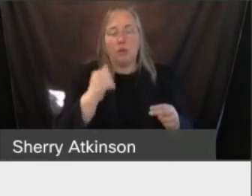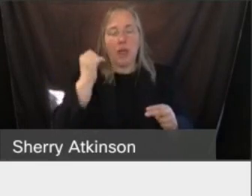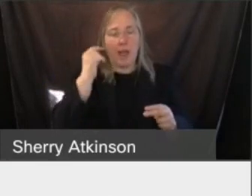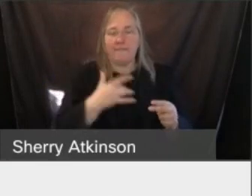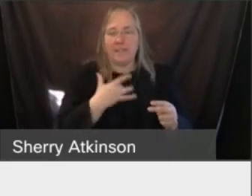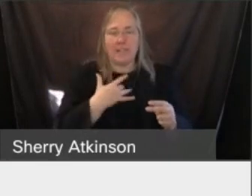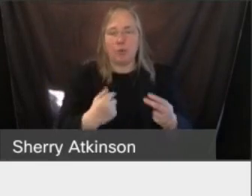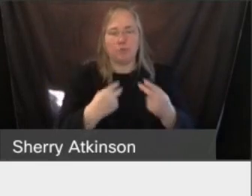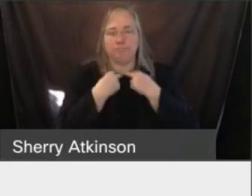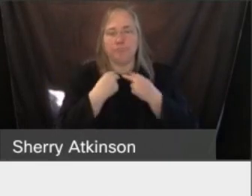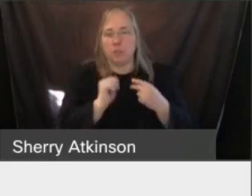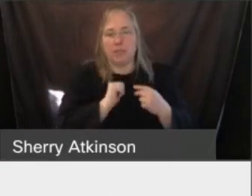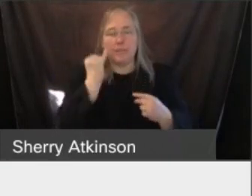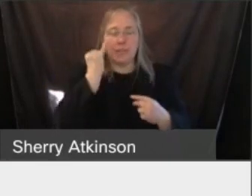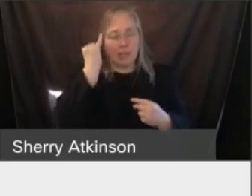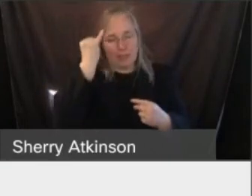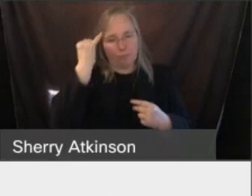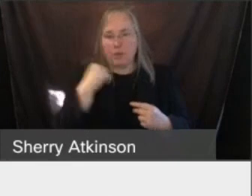into account going forward.